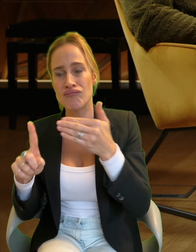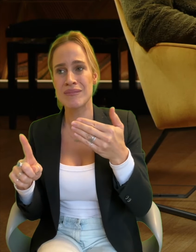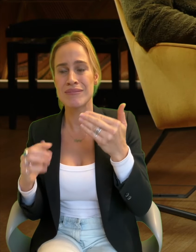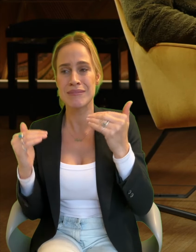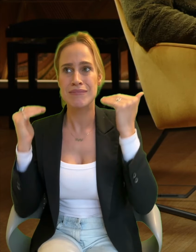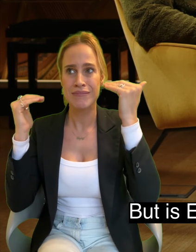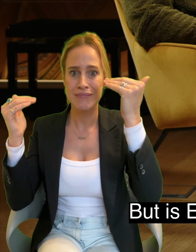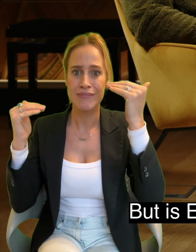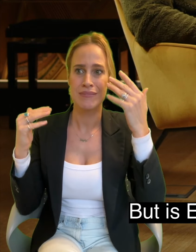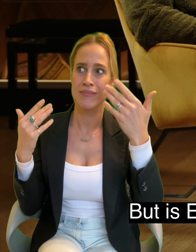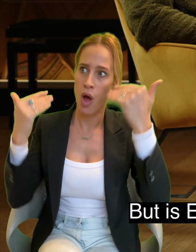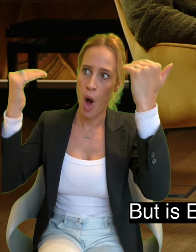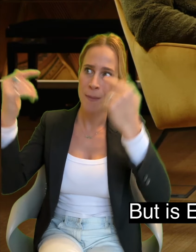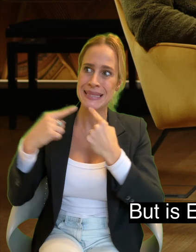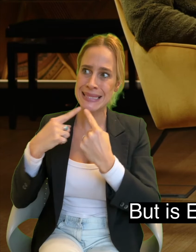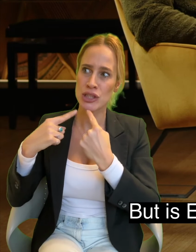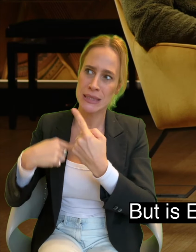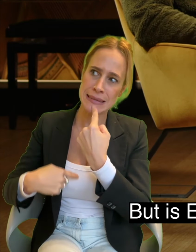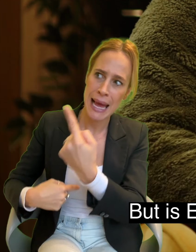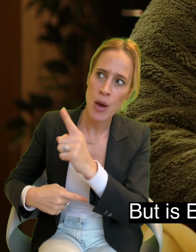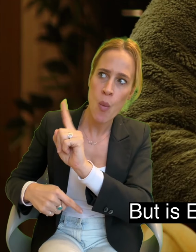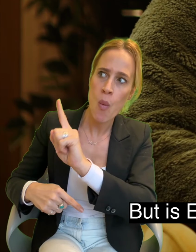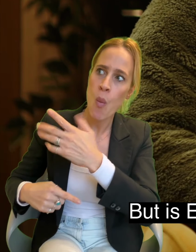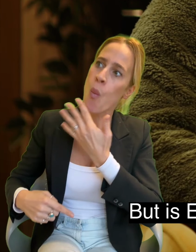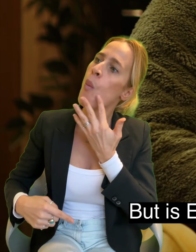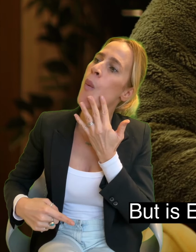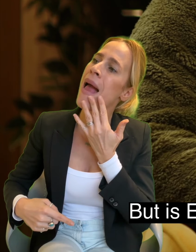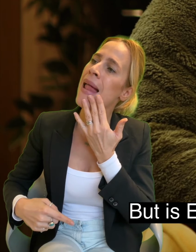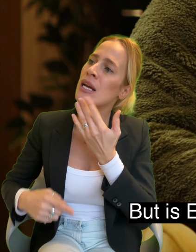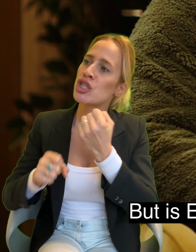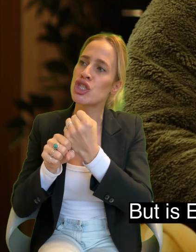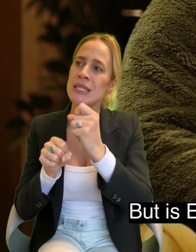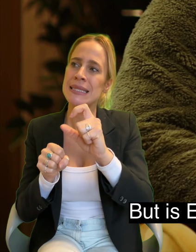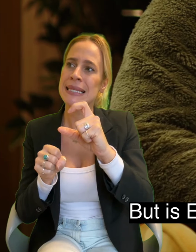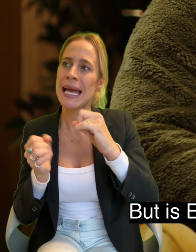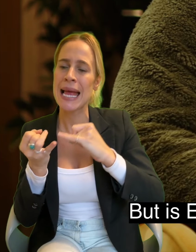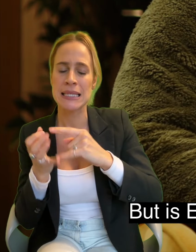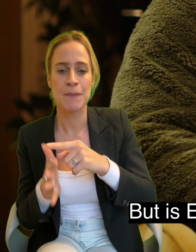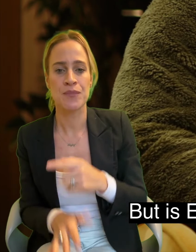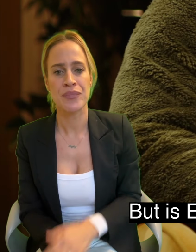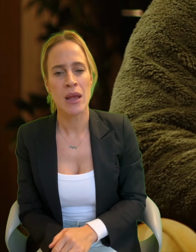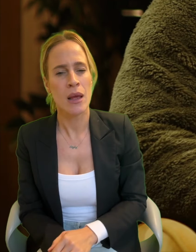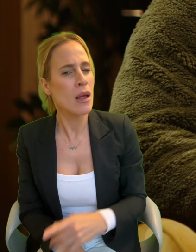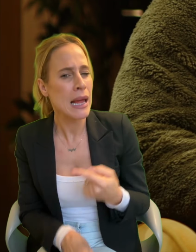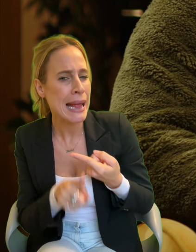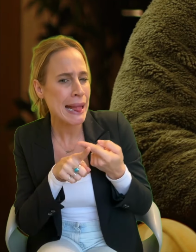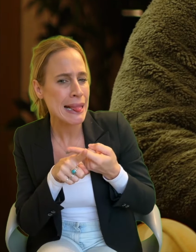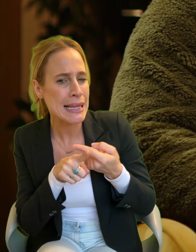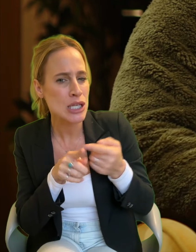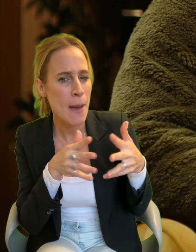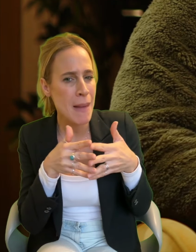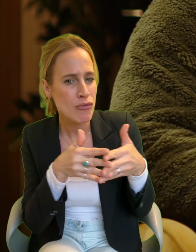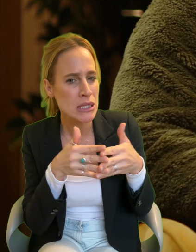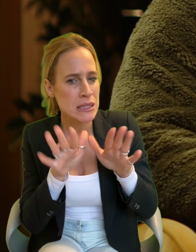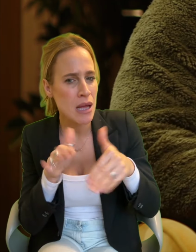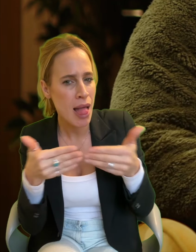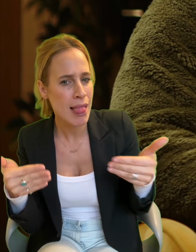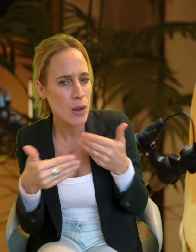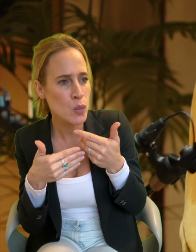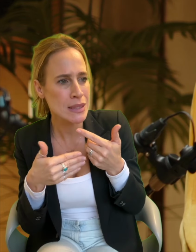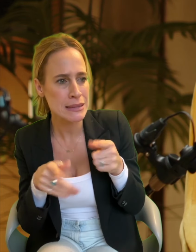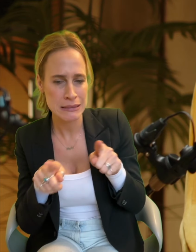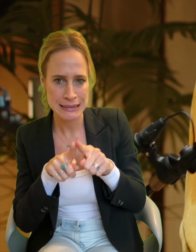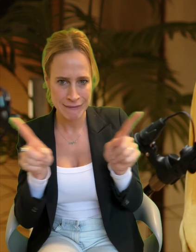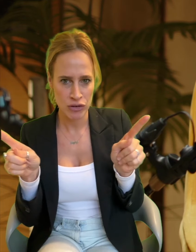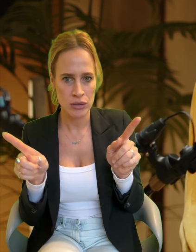100%. That is English sign language different from American sign language? Or is it a universal thing?